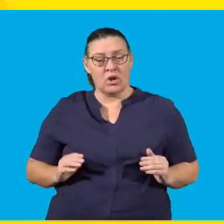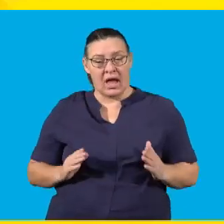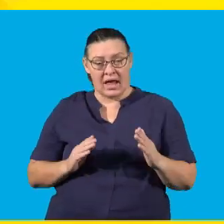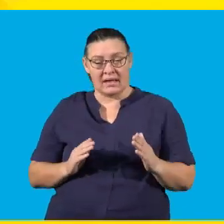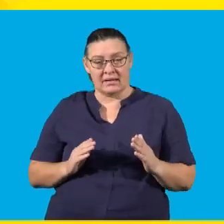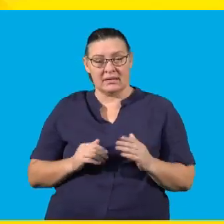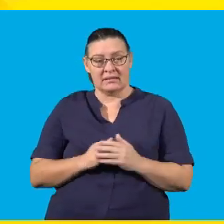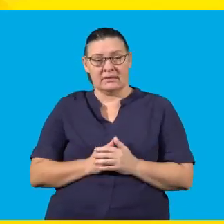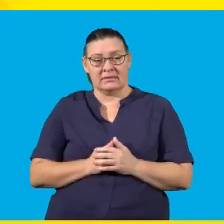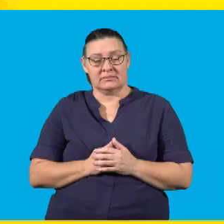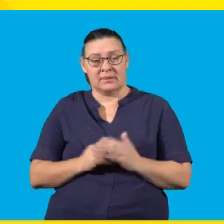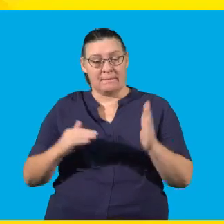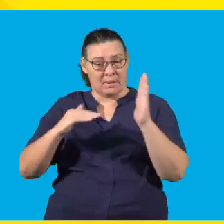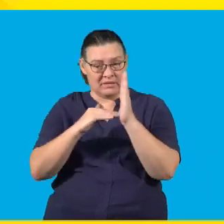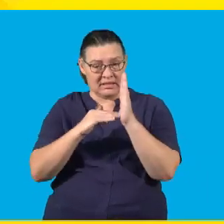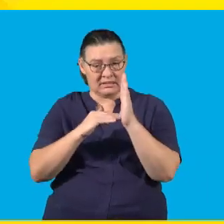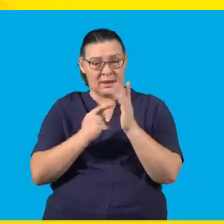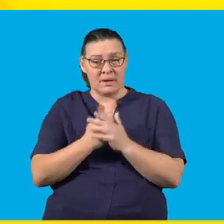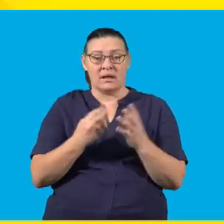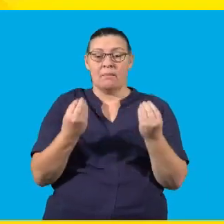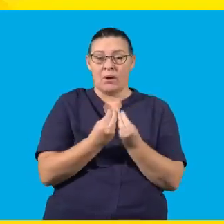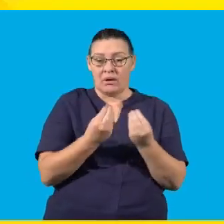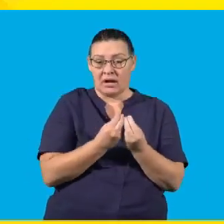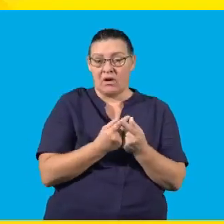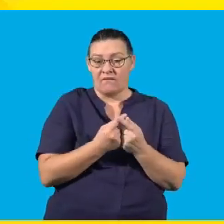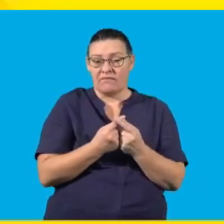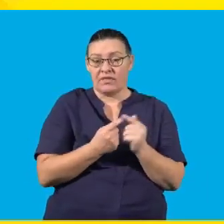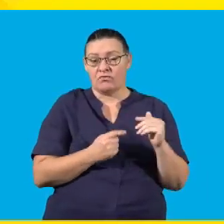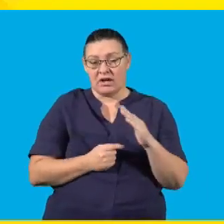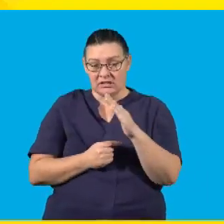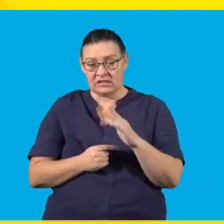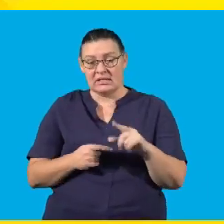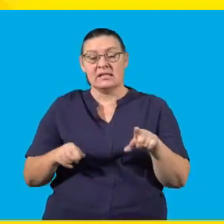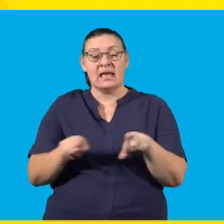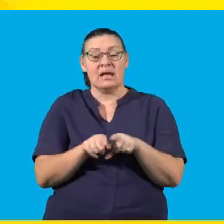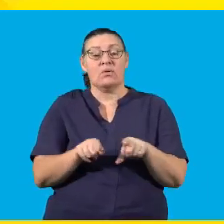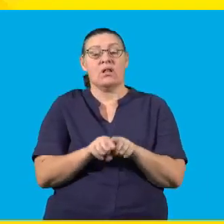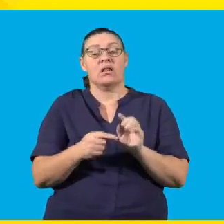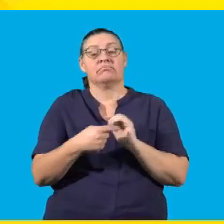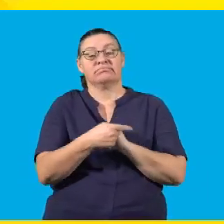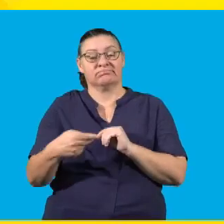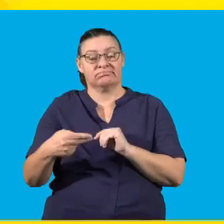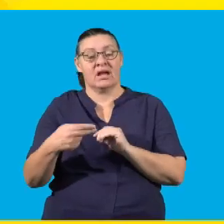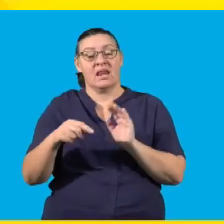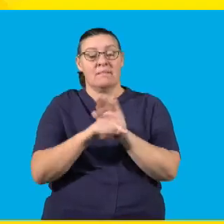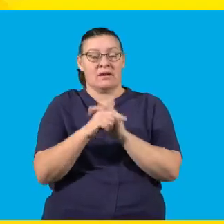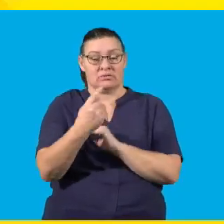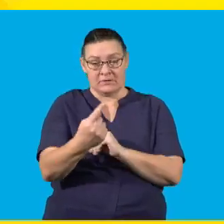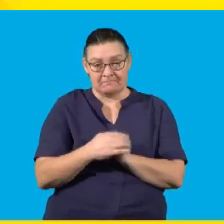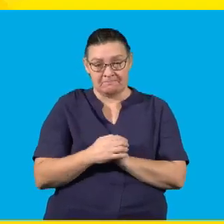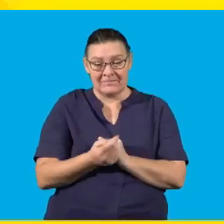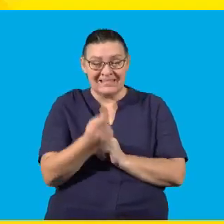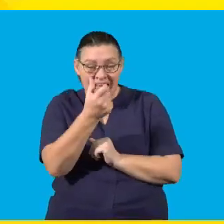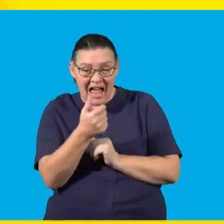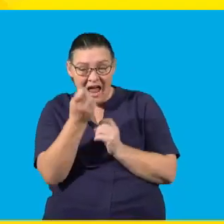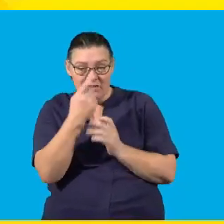are perpendicular, then it means the product of the gradients is equal to -1. So that's going to be the bit